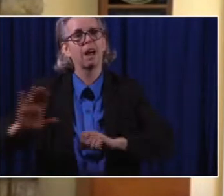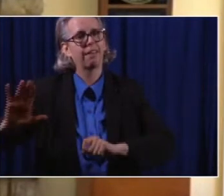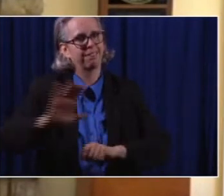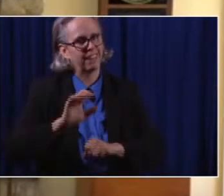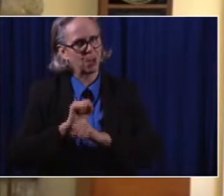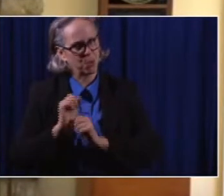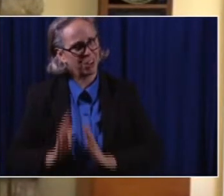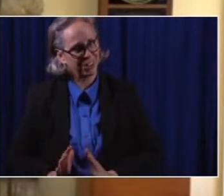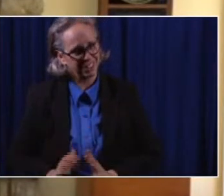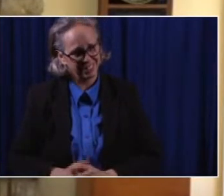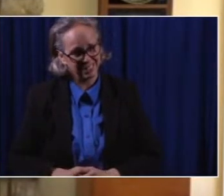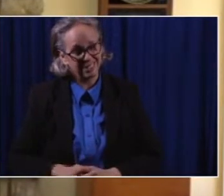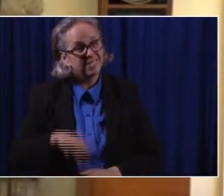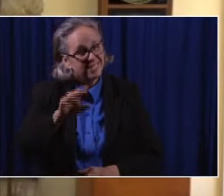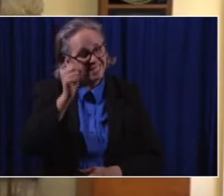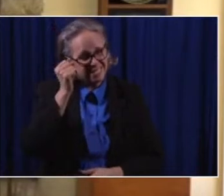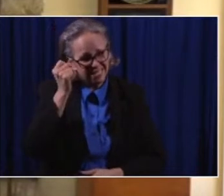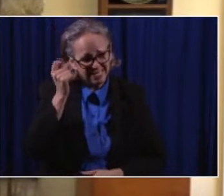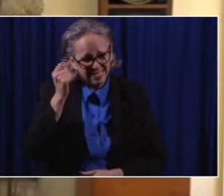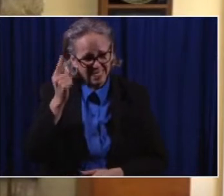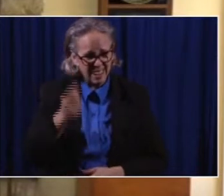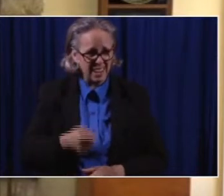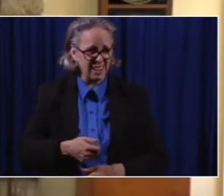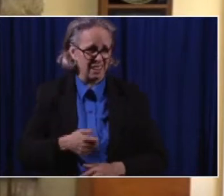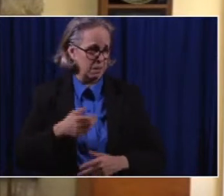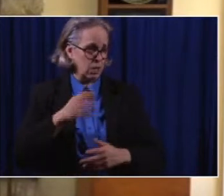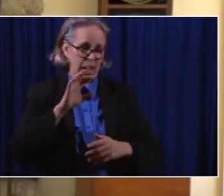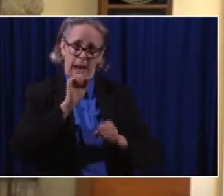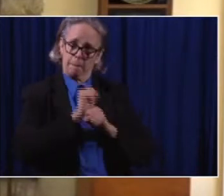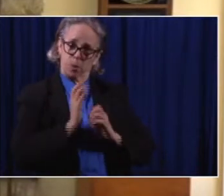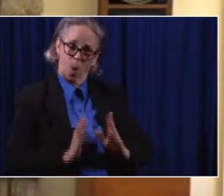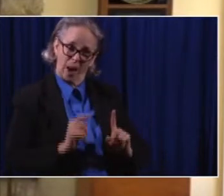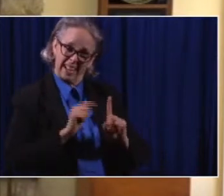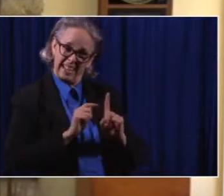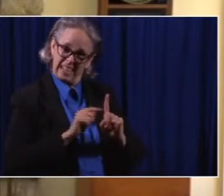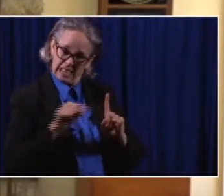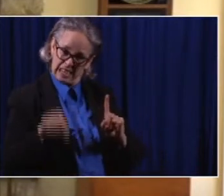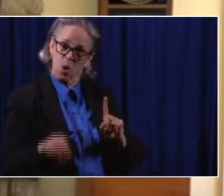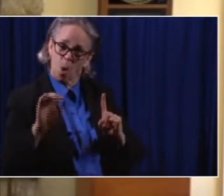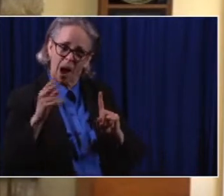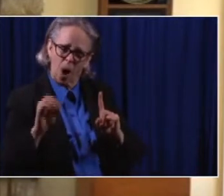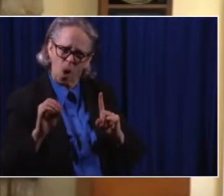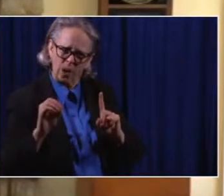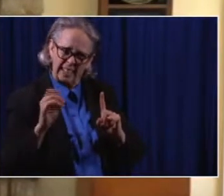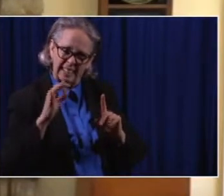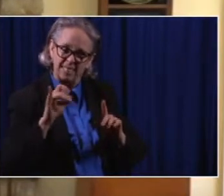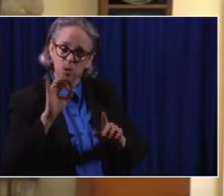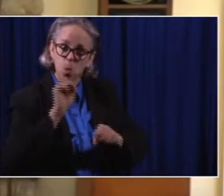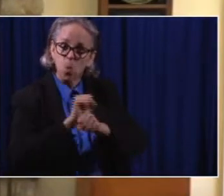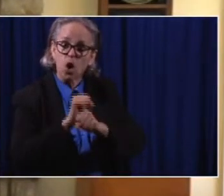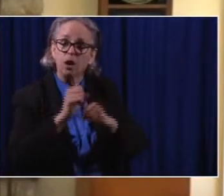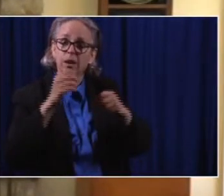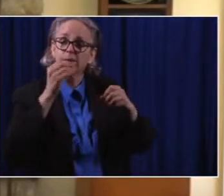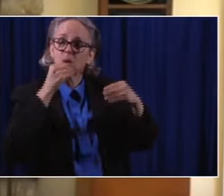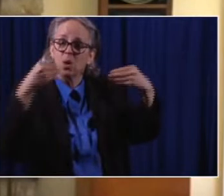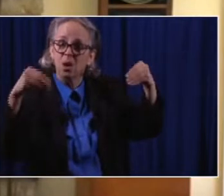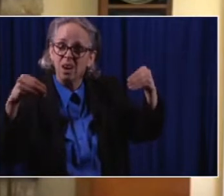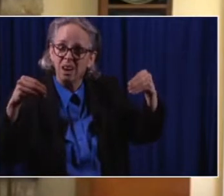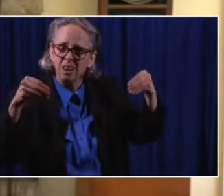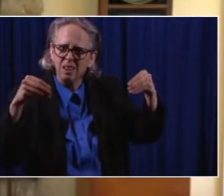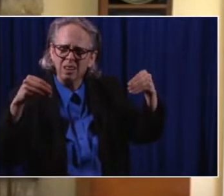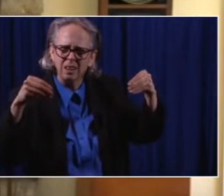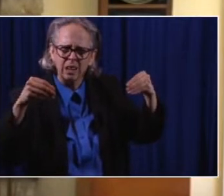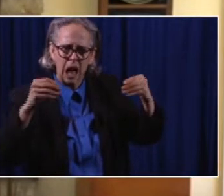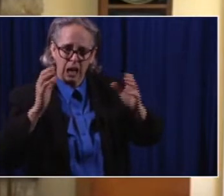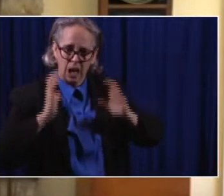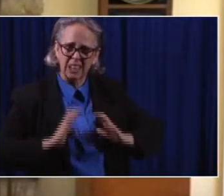in a retail establishment, they're looking at people who are wearing a mask also, and not be in a situation where all the